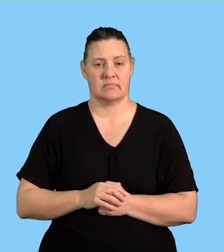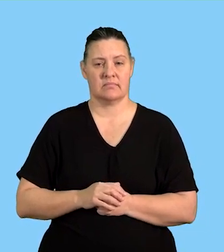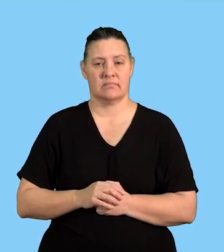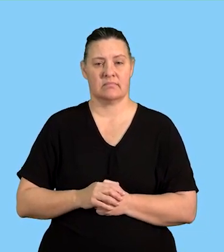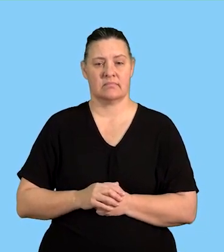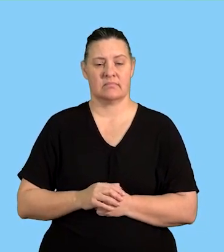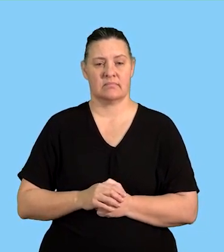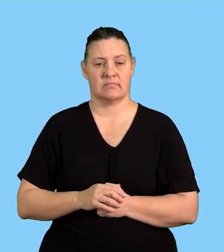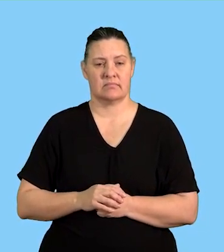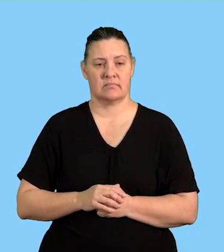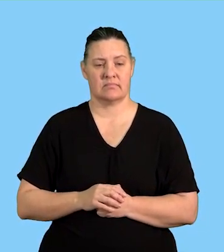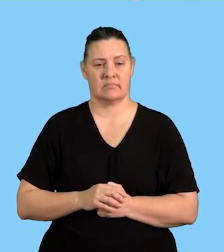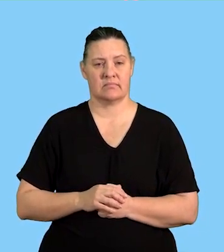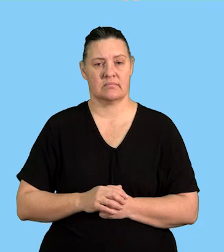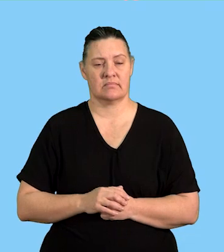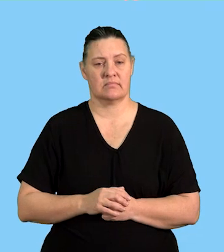Exchange.